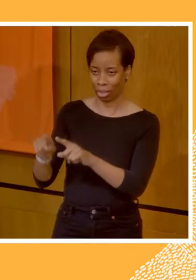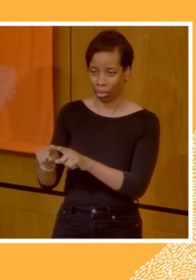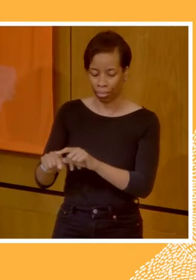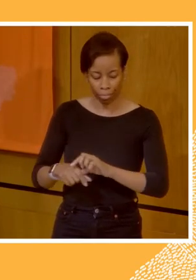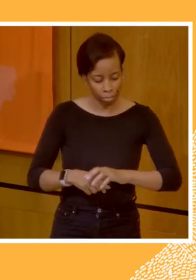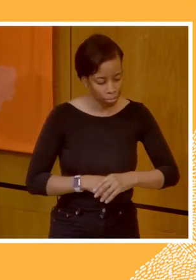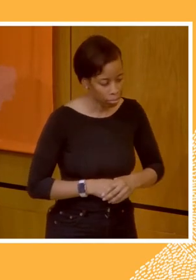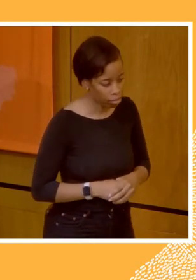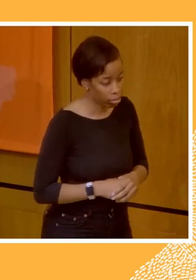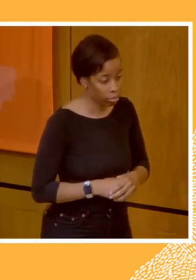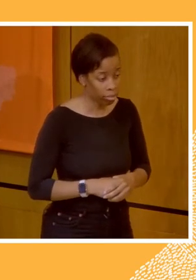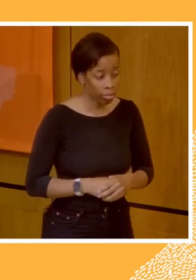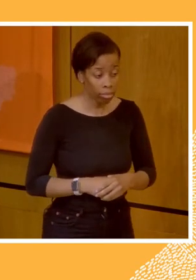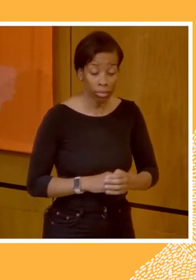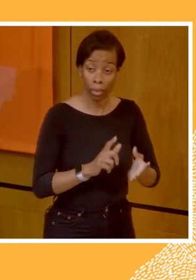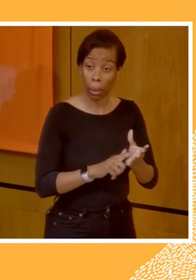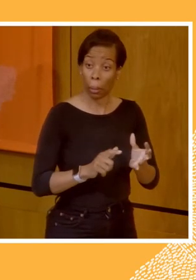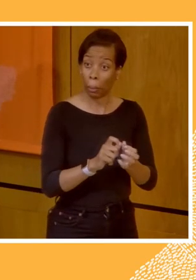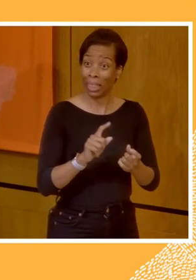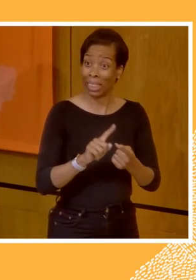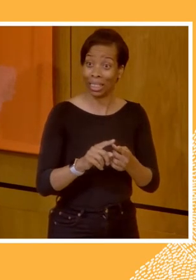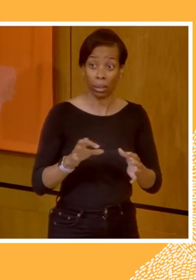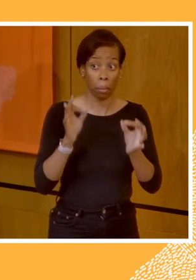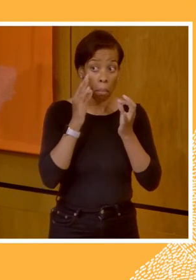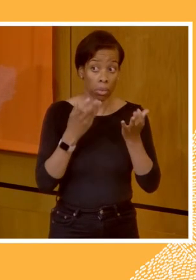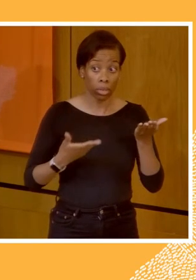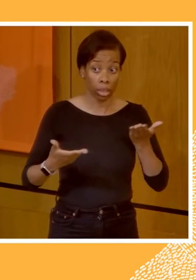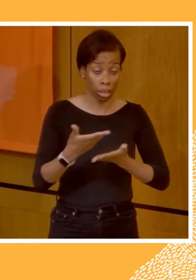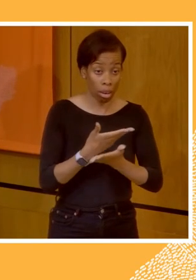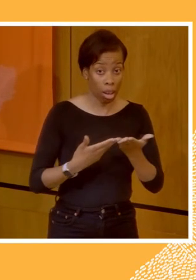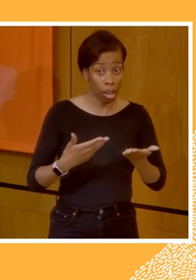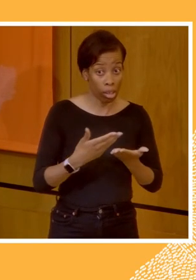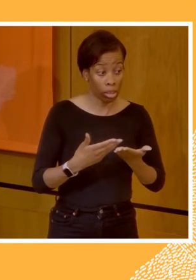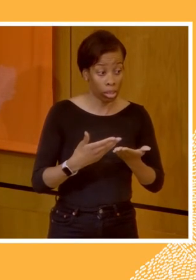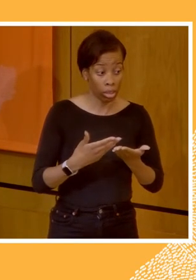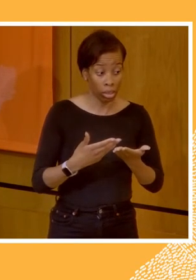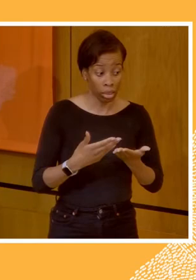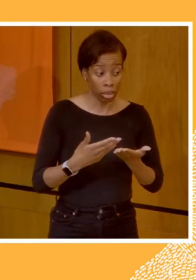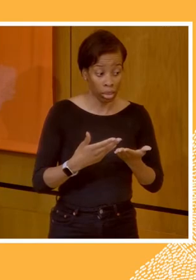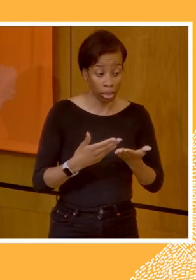Ecologies podcast, honest answers to the question I'm about to ask.